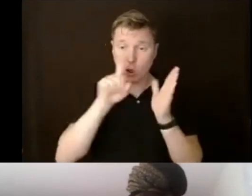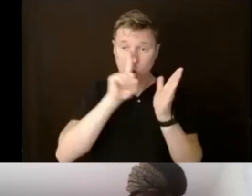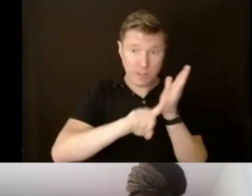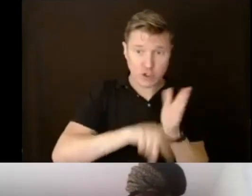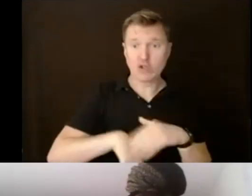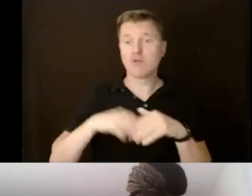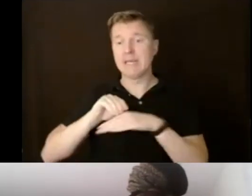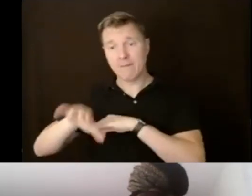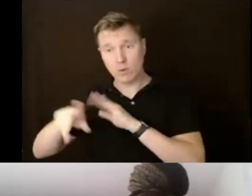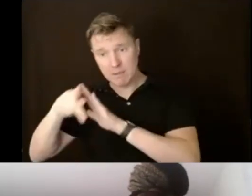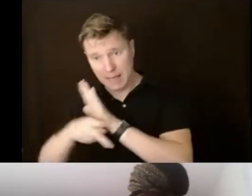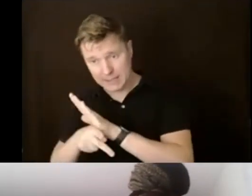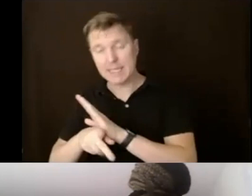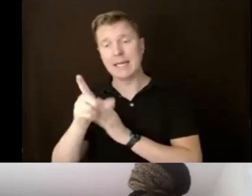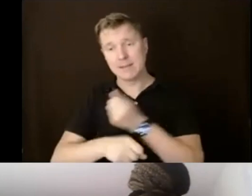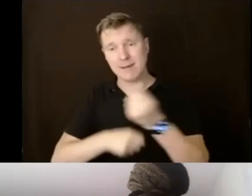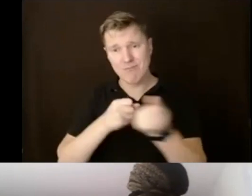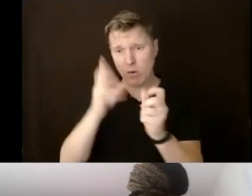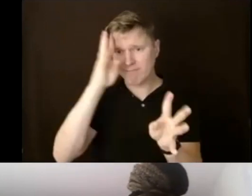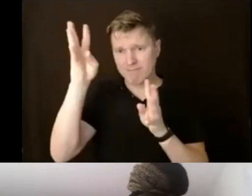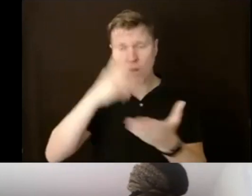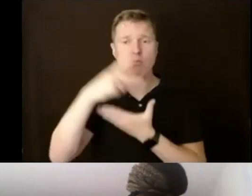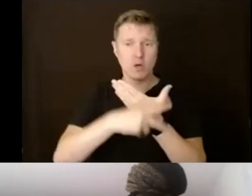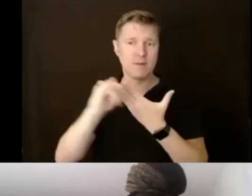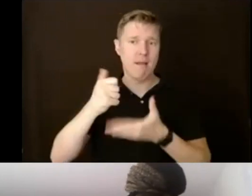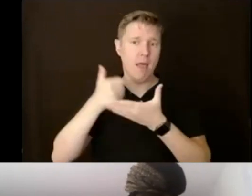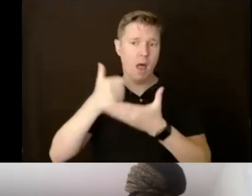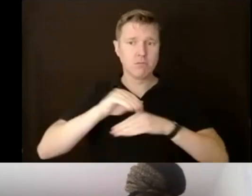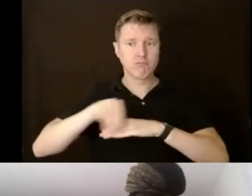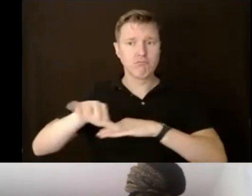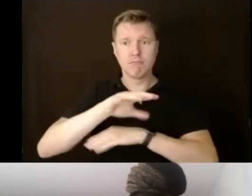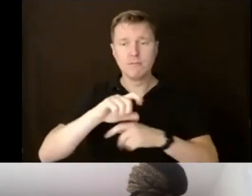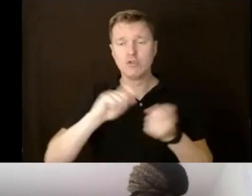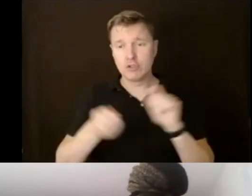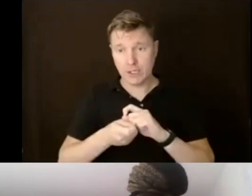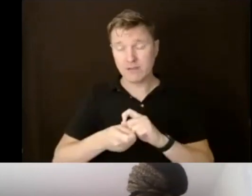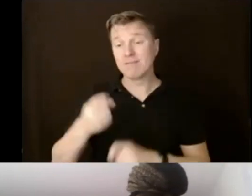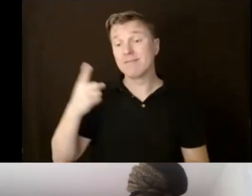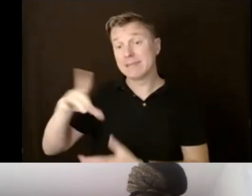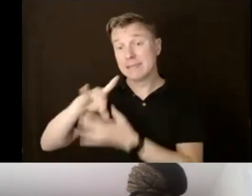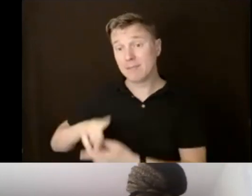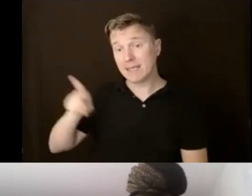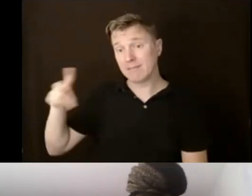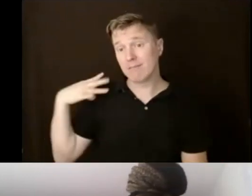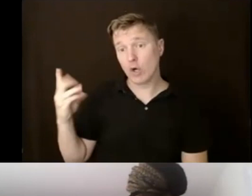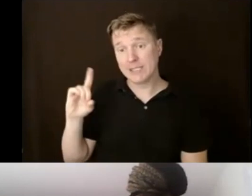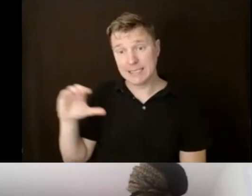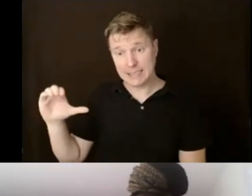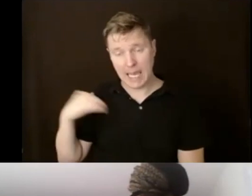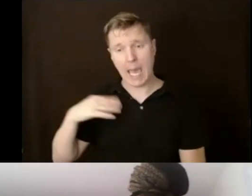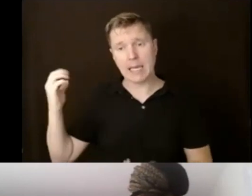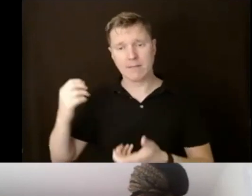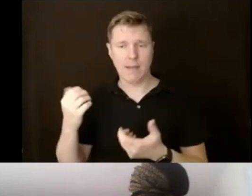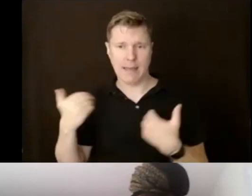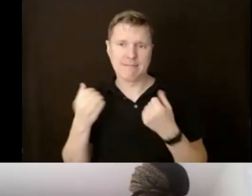policy, and supporting innovative programs. Reliance is based in Washington, D.C., and combines decades